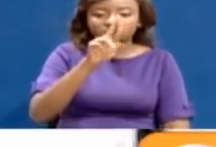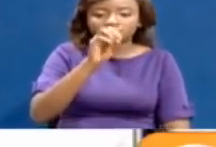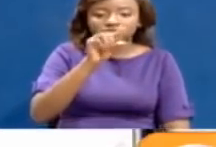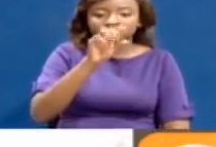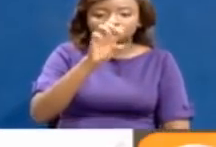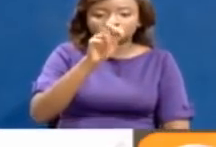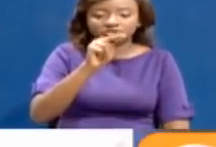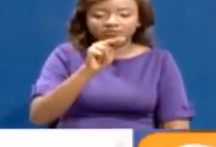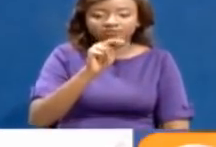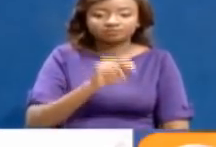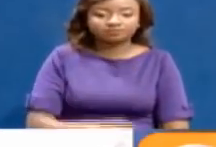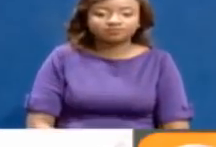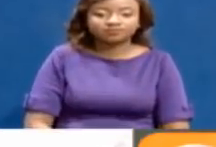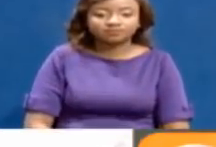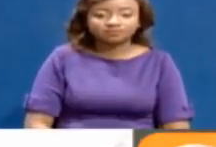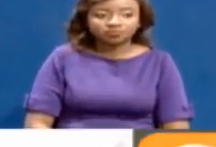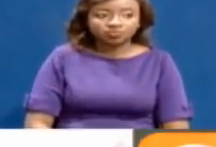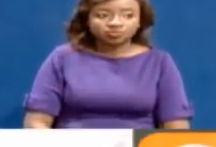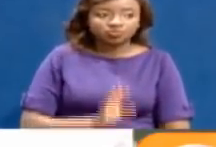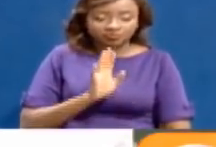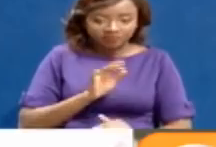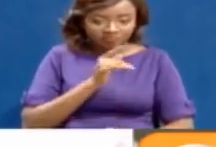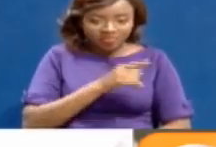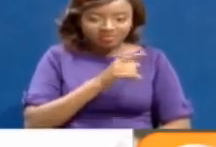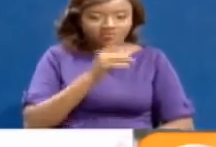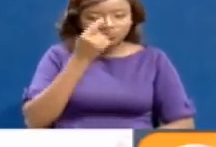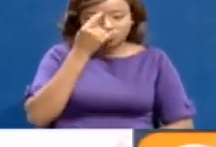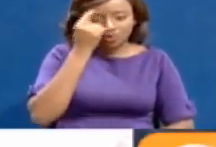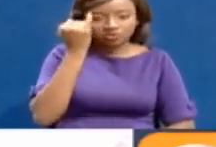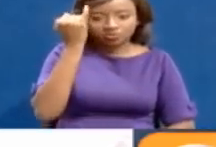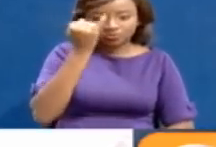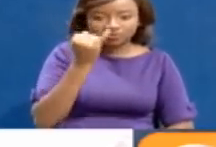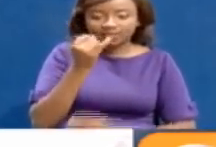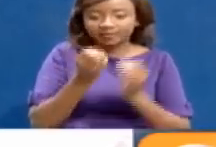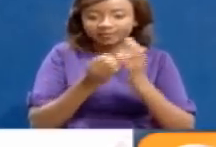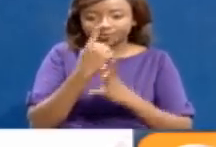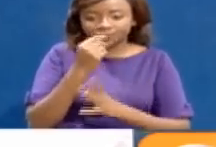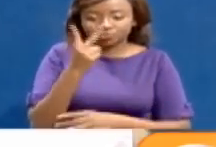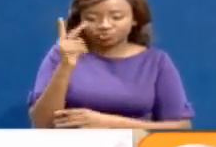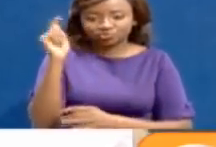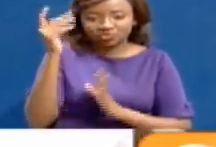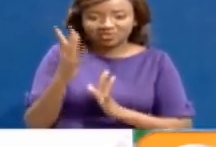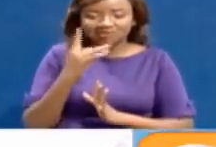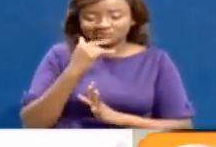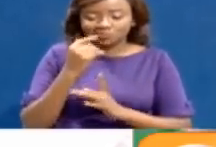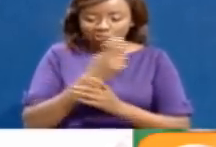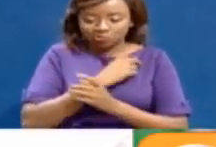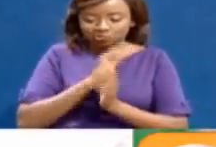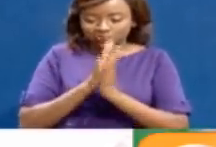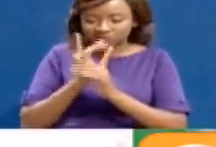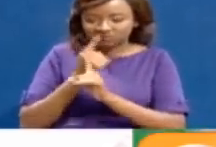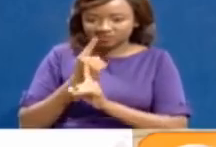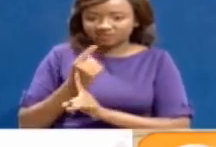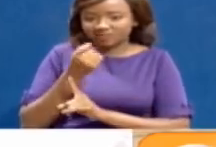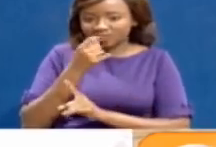concentrate the oxygen. This oxygen concentrator is an original design made by two Kenyans who consulted with medical professionals so as to conform